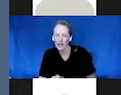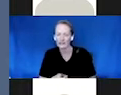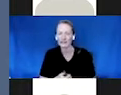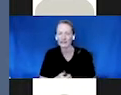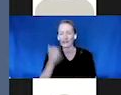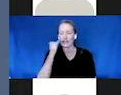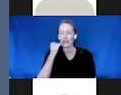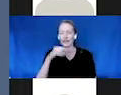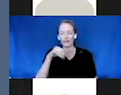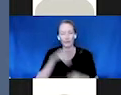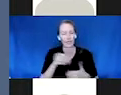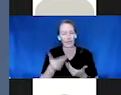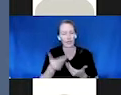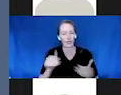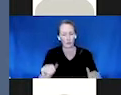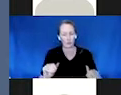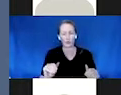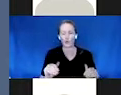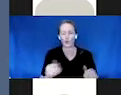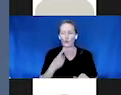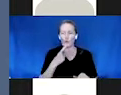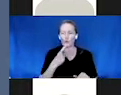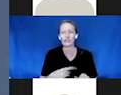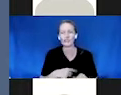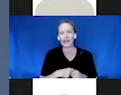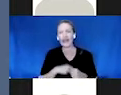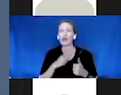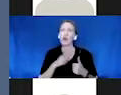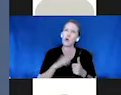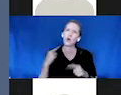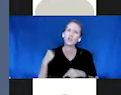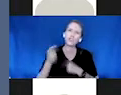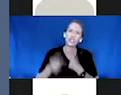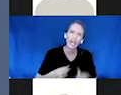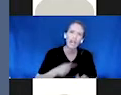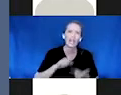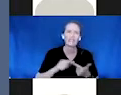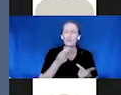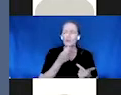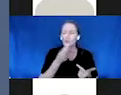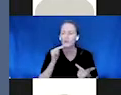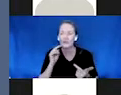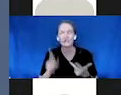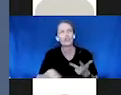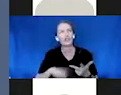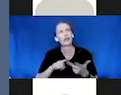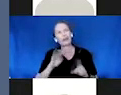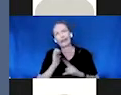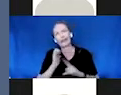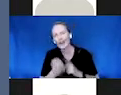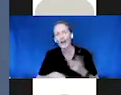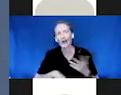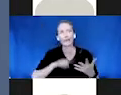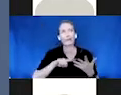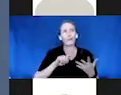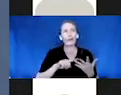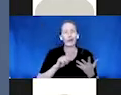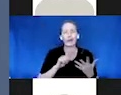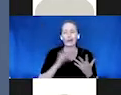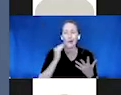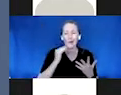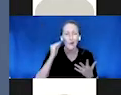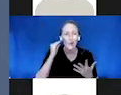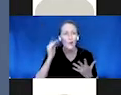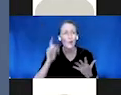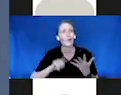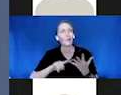room, you might say words like genetics and nutrition, environment, housing, health insurance, and those would all